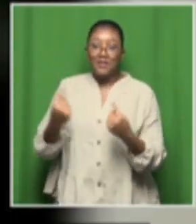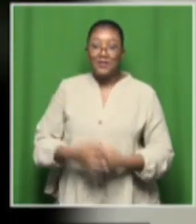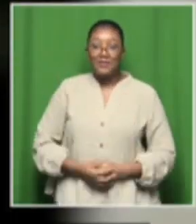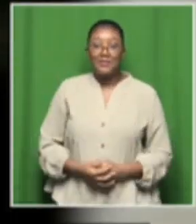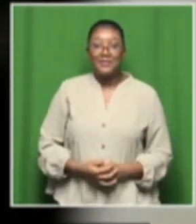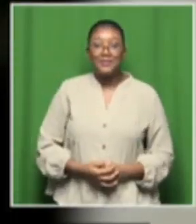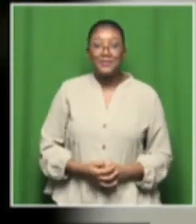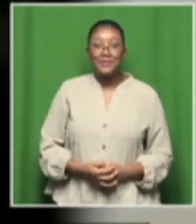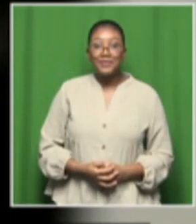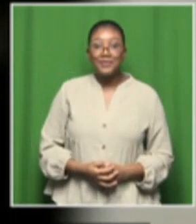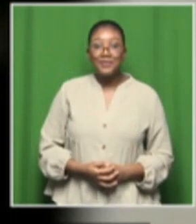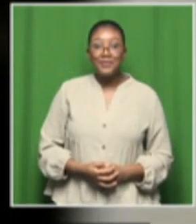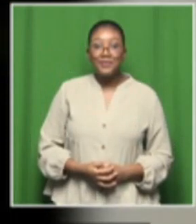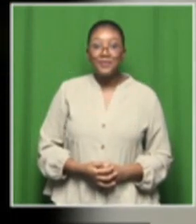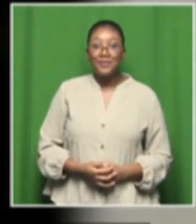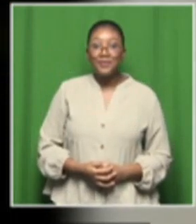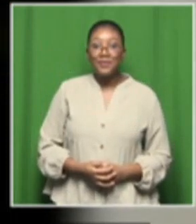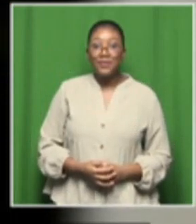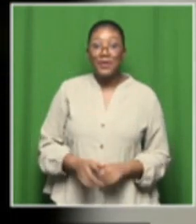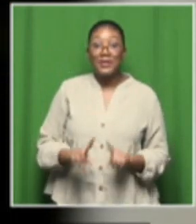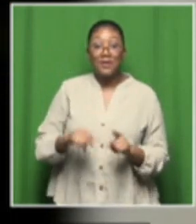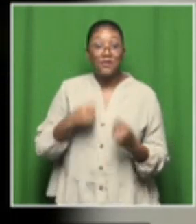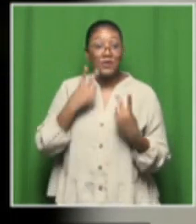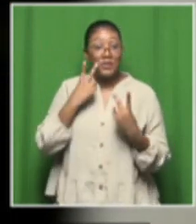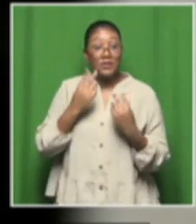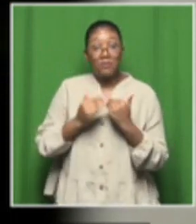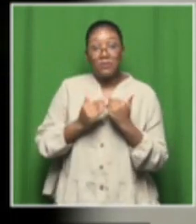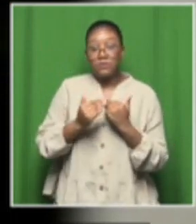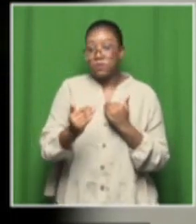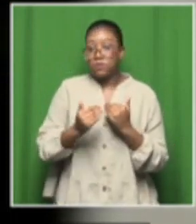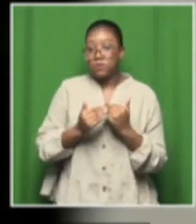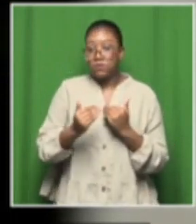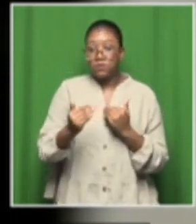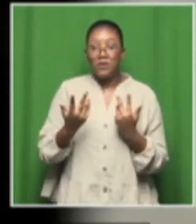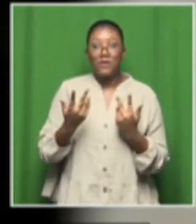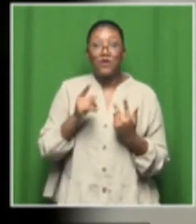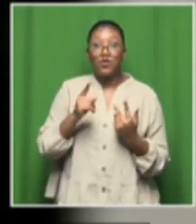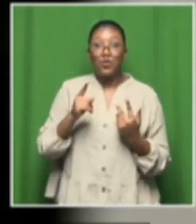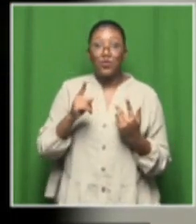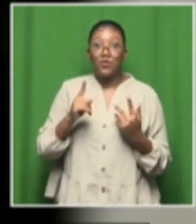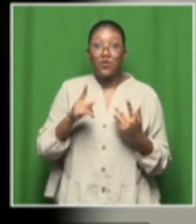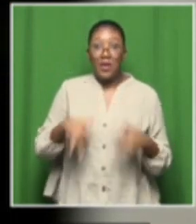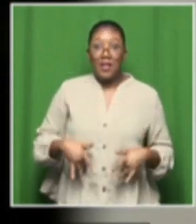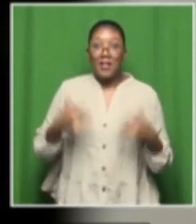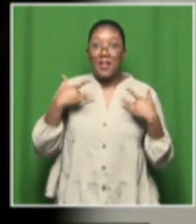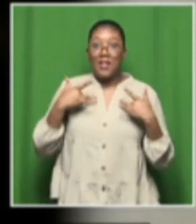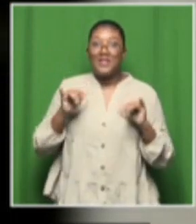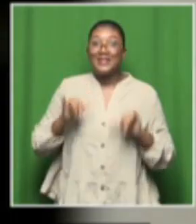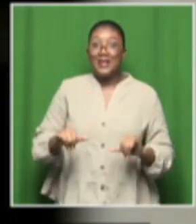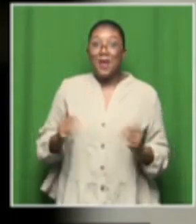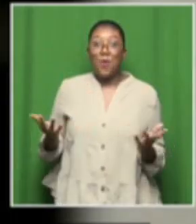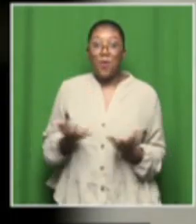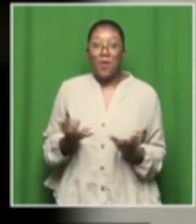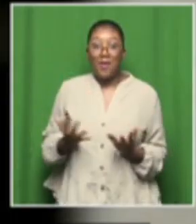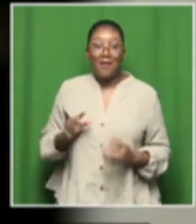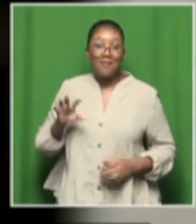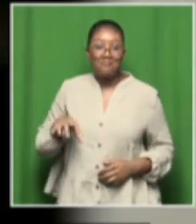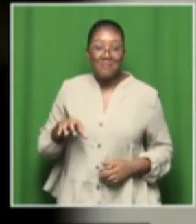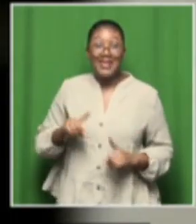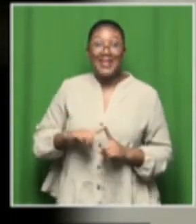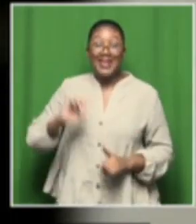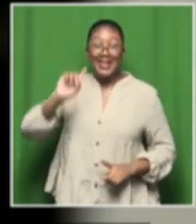seen over time is that depending on where you're located in South Africa, obviously the lightning, and lightning is the big one. That is